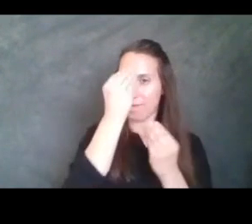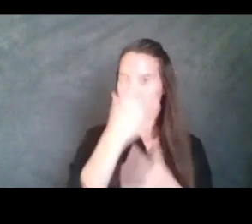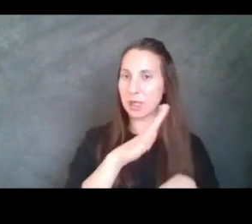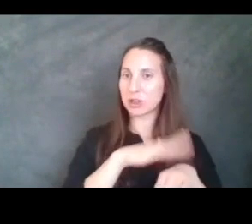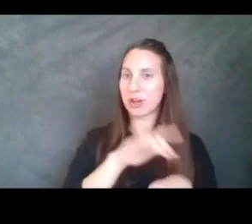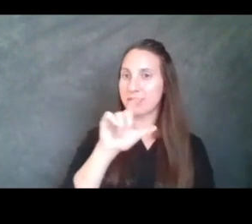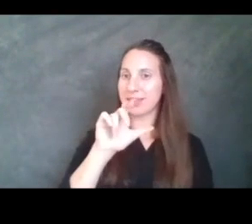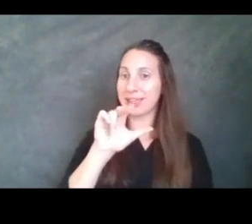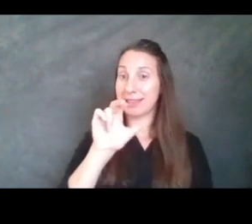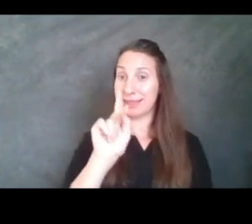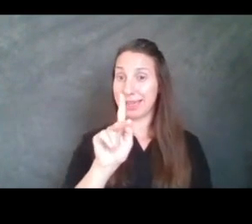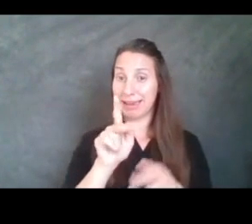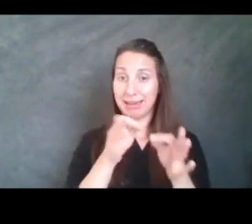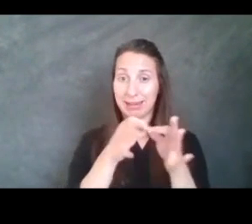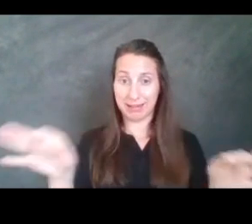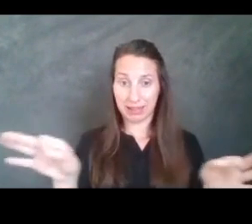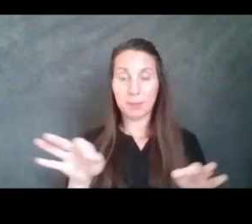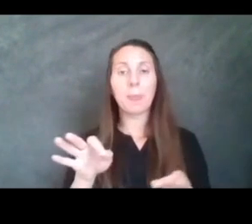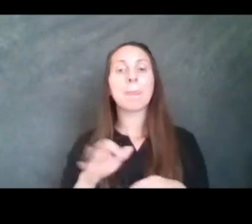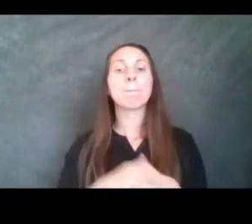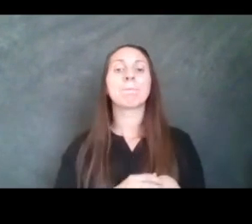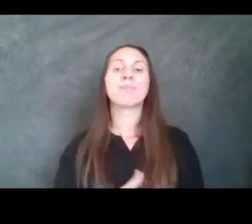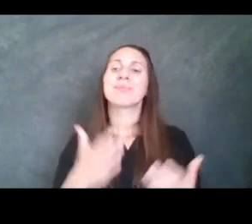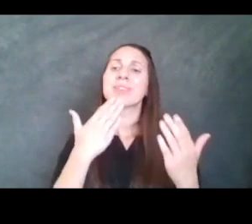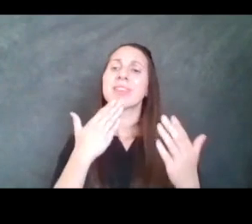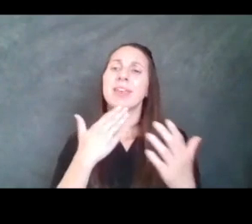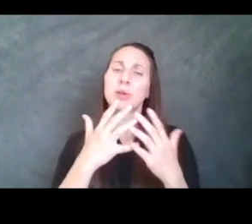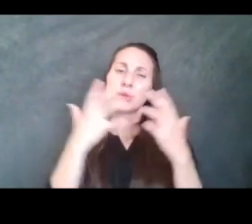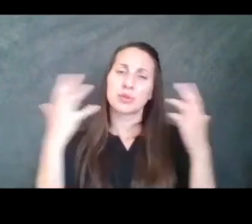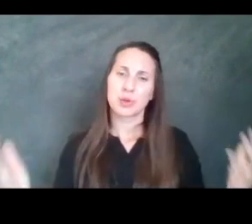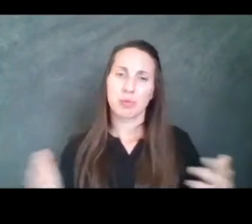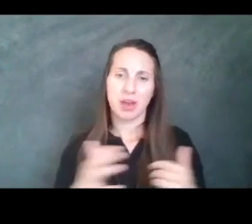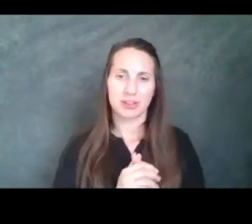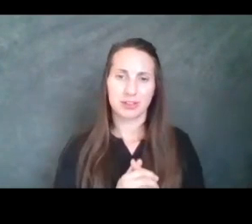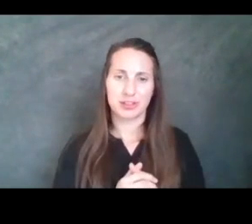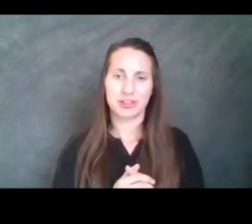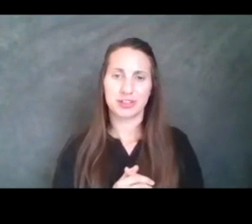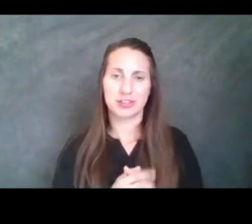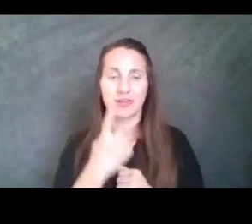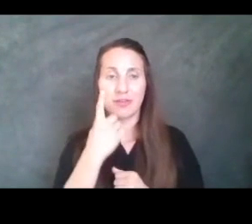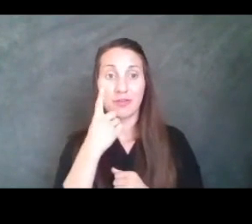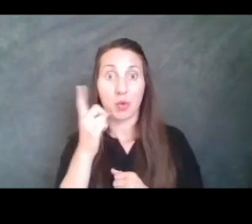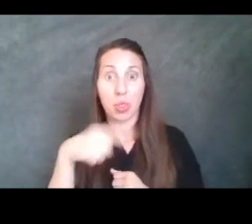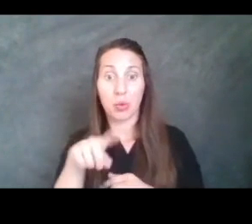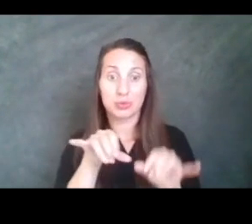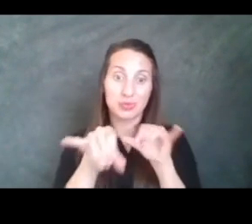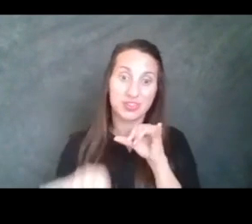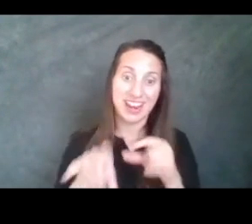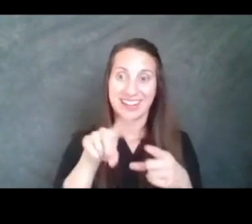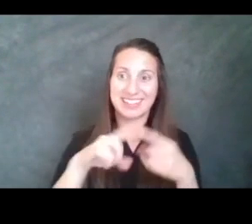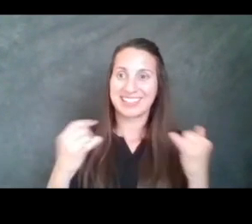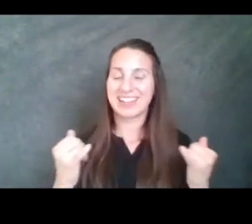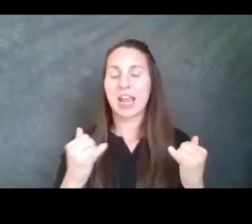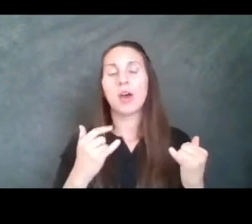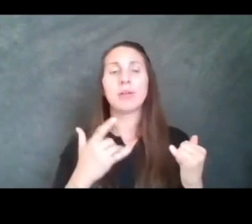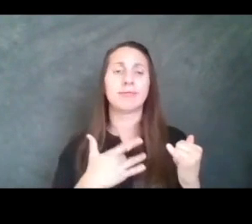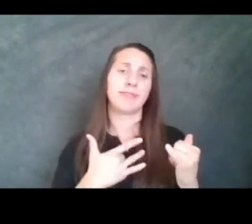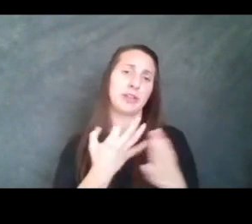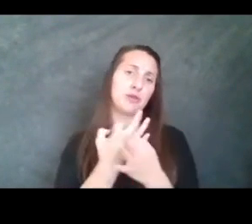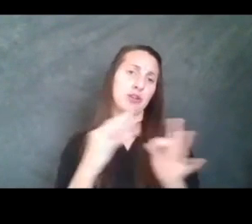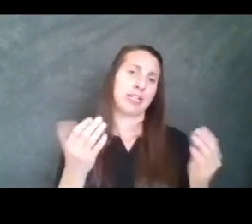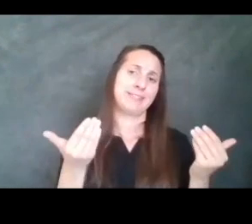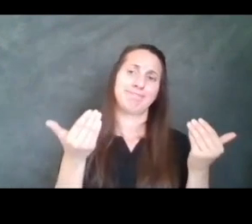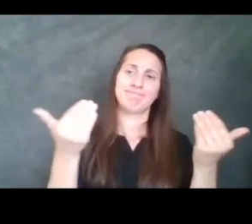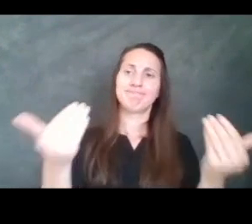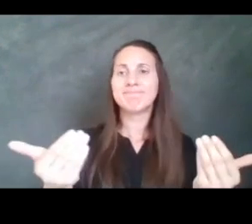this presentation right after. Thank you for those who stuck with us, and please feel free, and